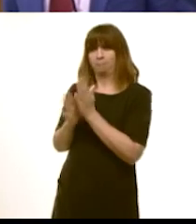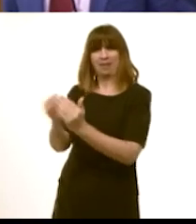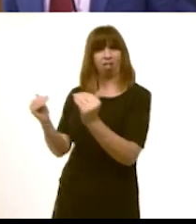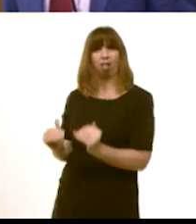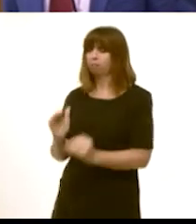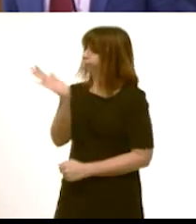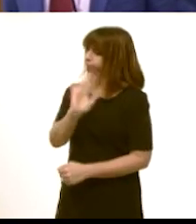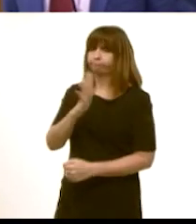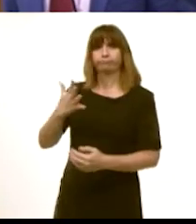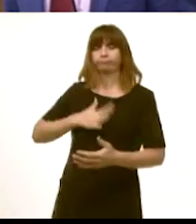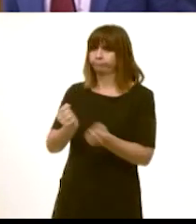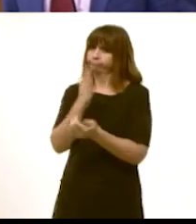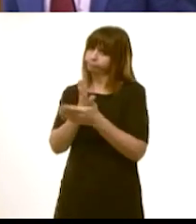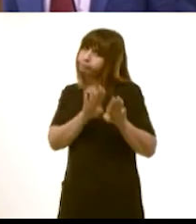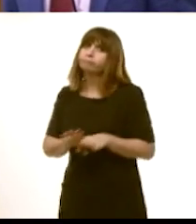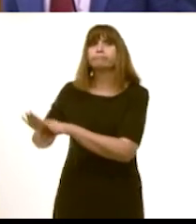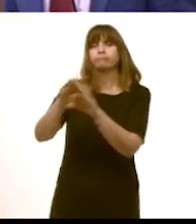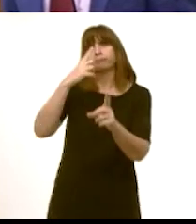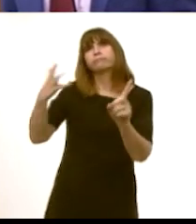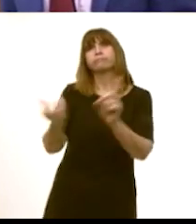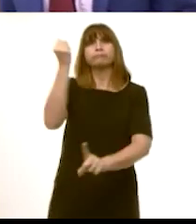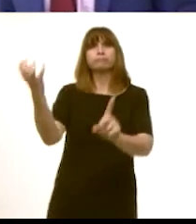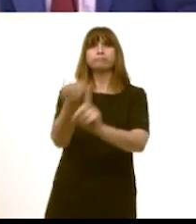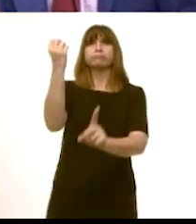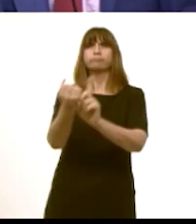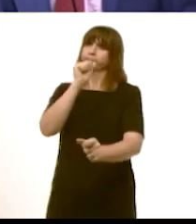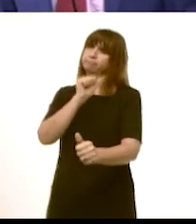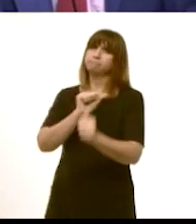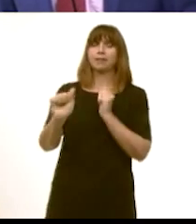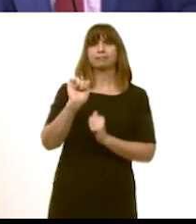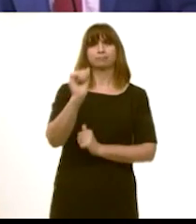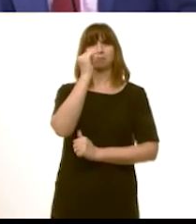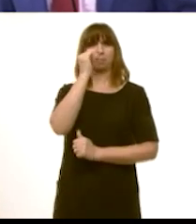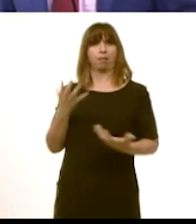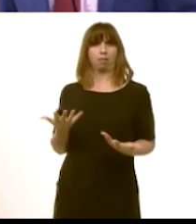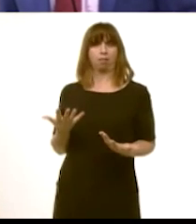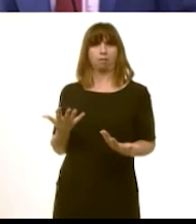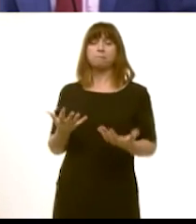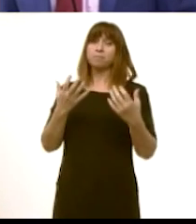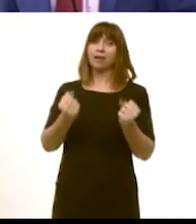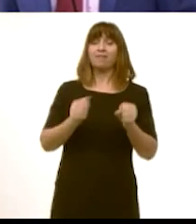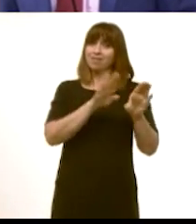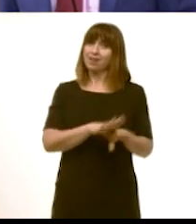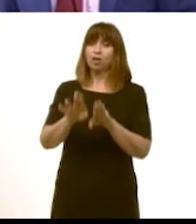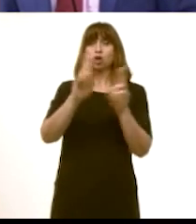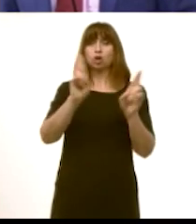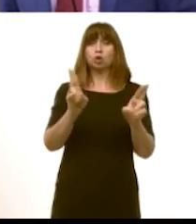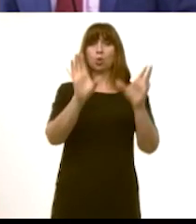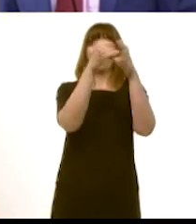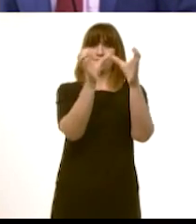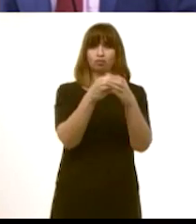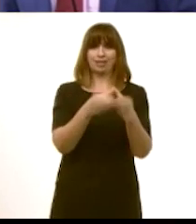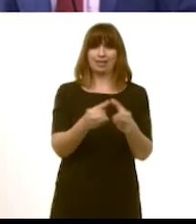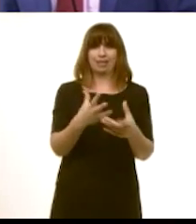support all children in Wales to reach their full potential. We have also strengthened the national school categorisation system